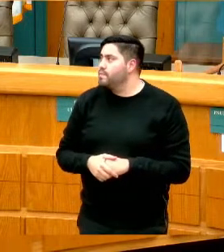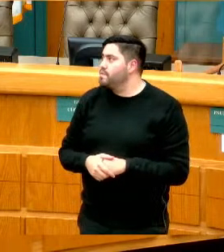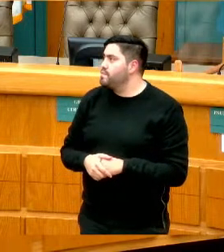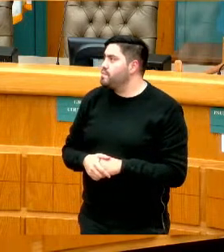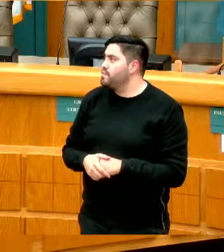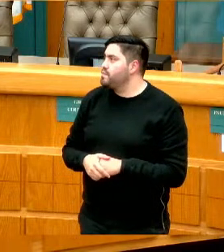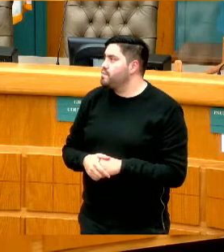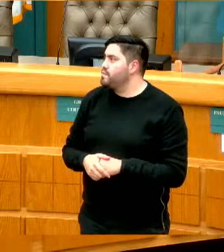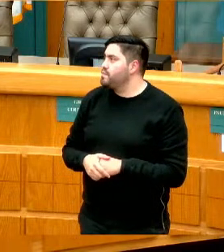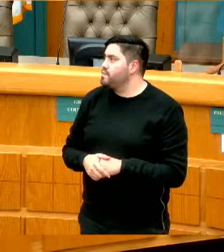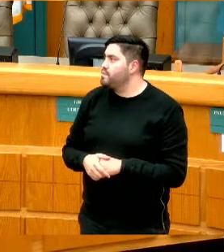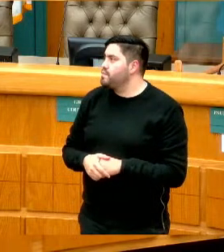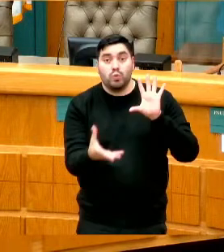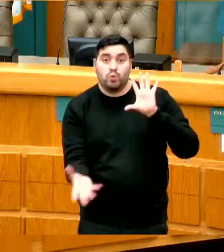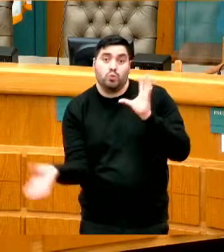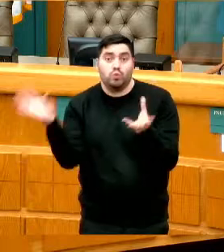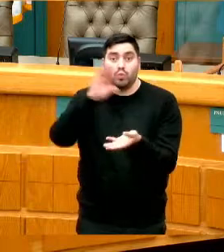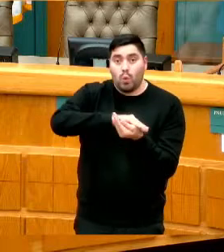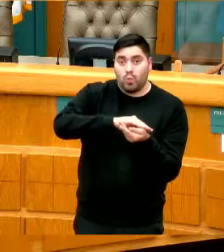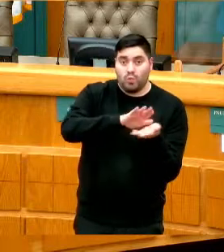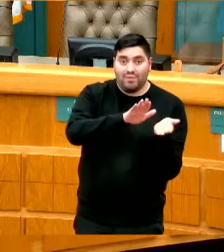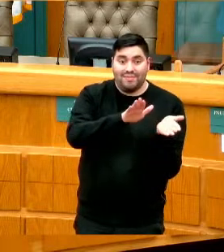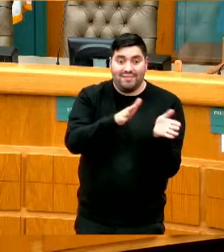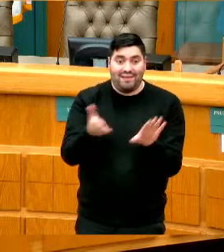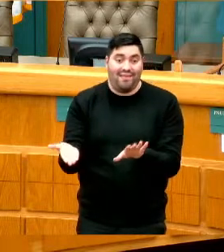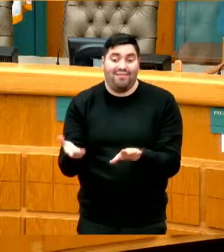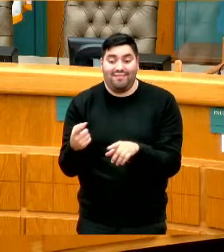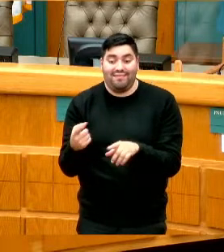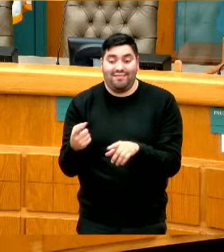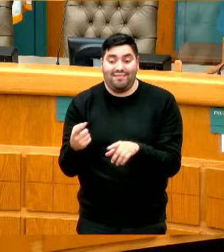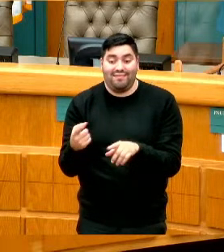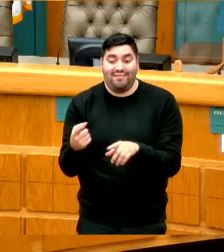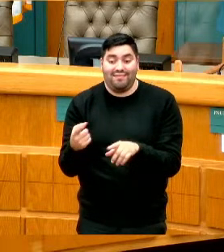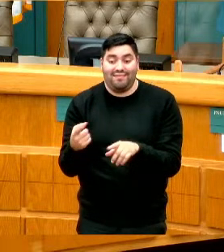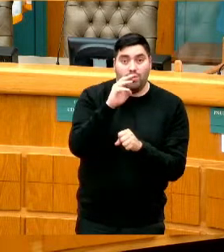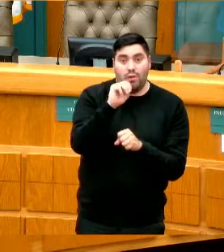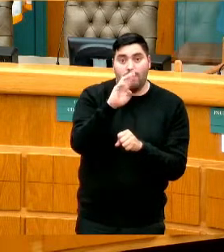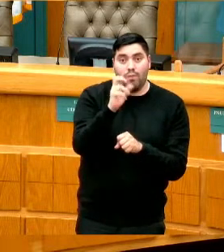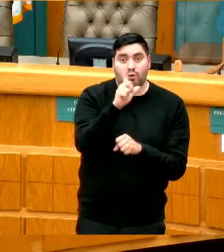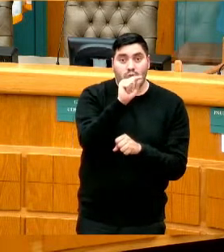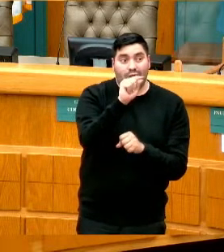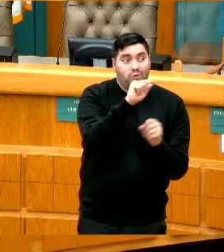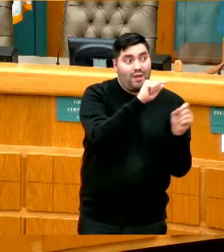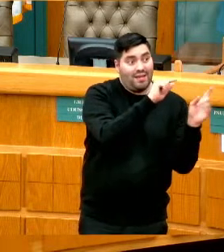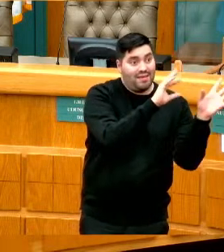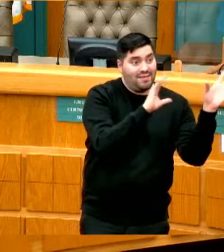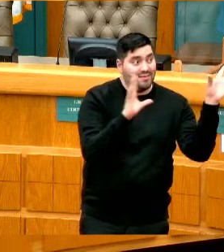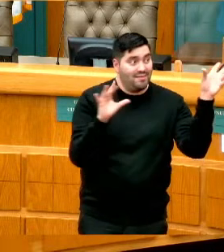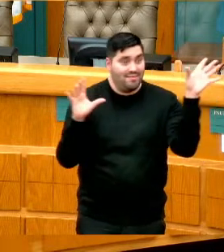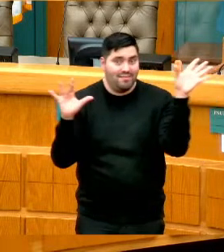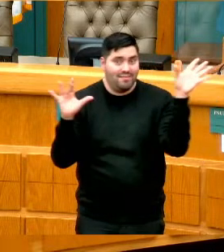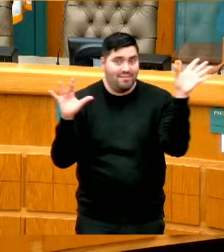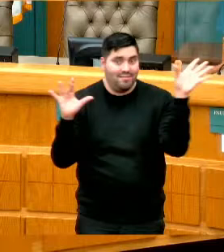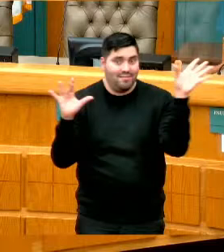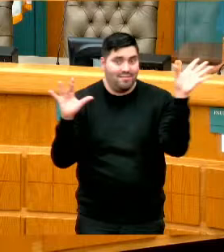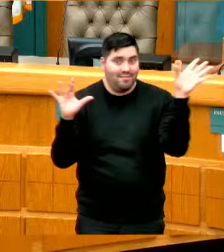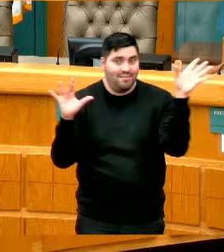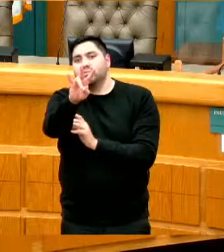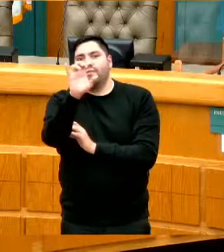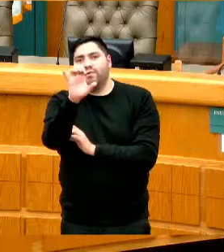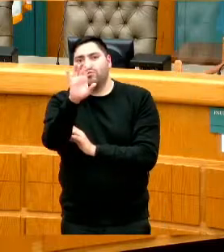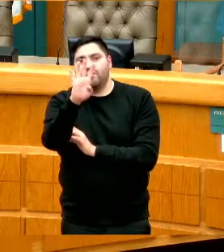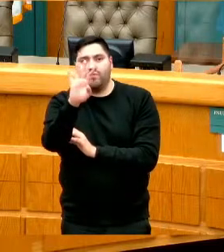So the total deaths in Nueces County since last year, March of 2020, is a total of